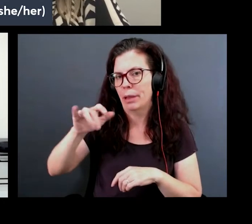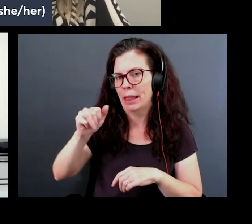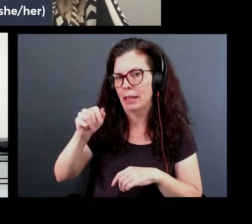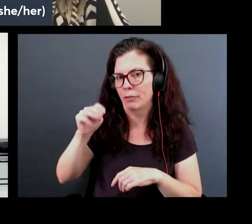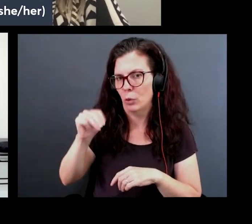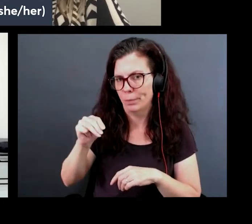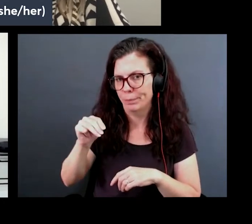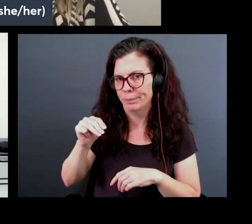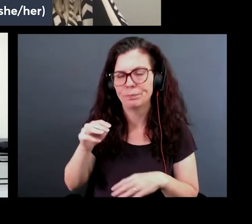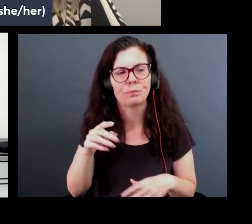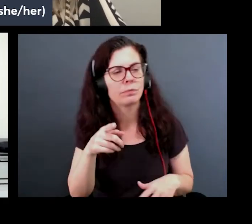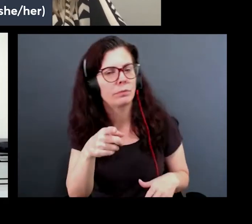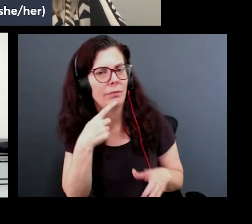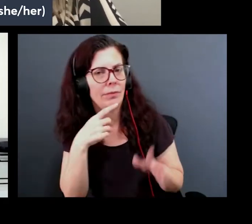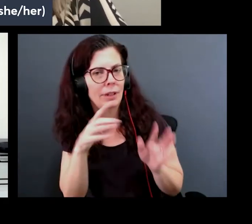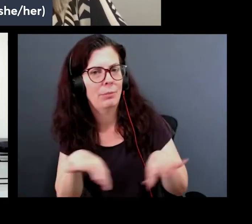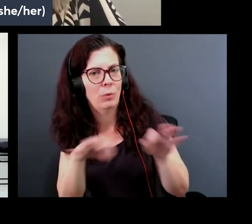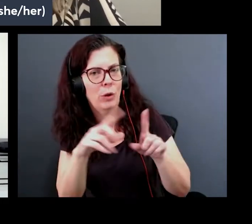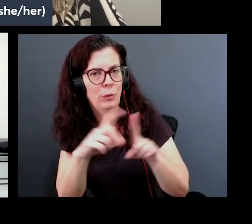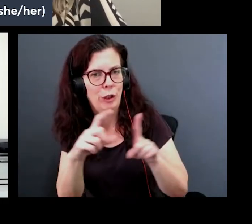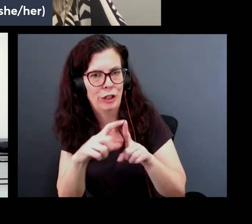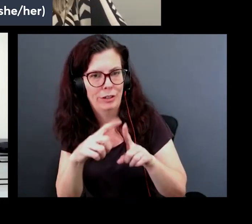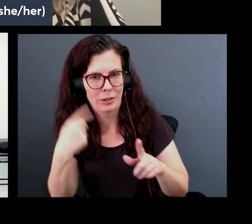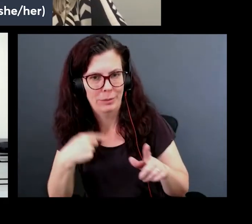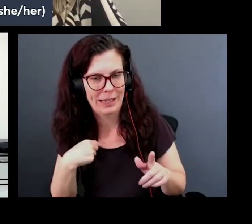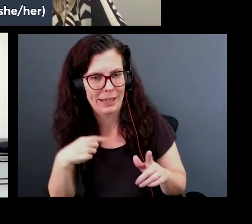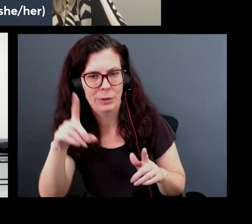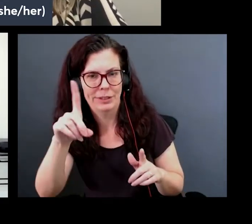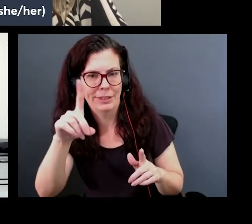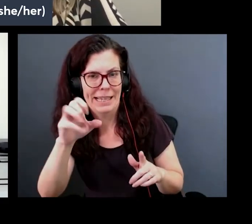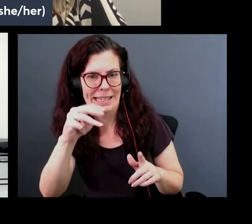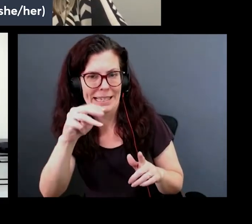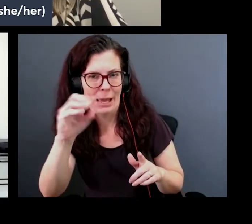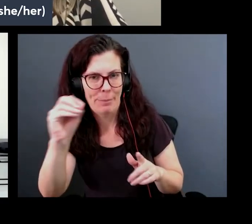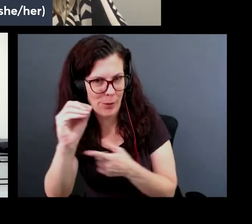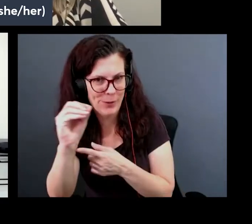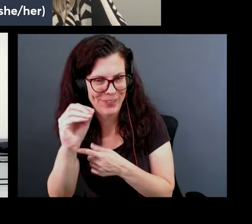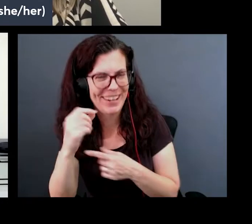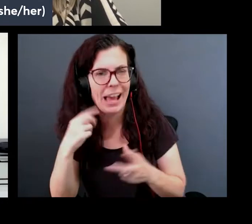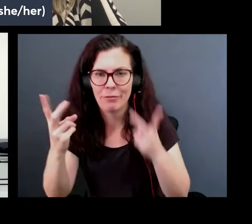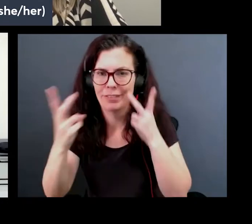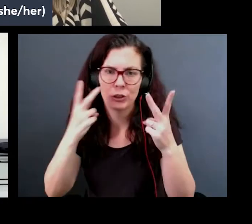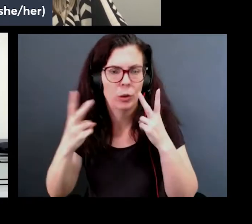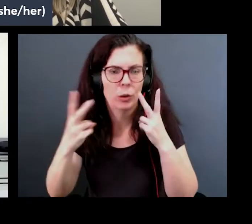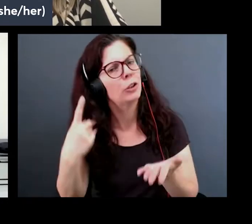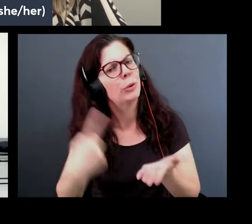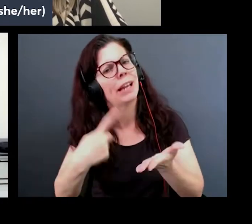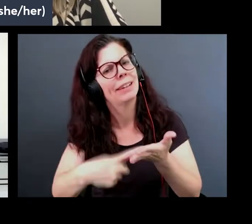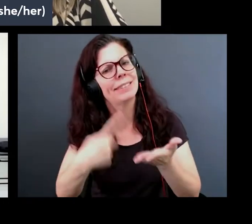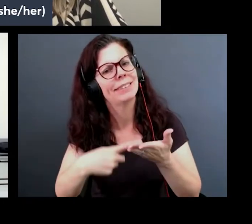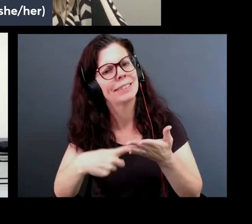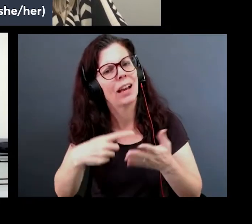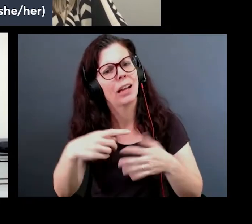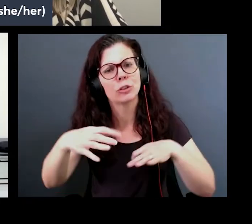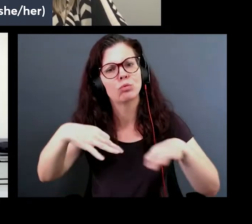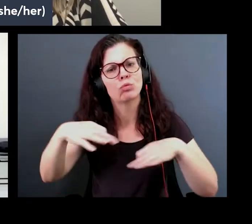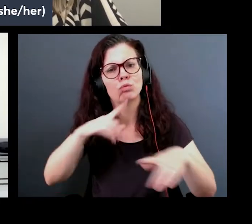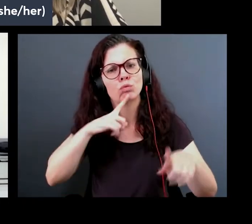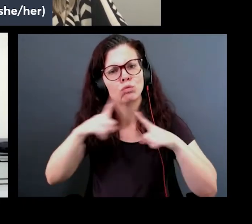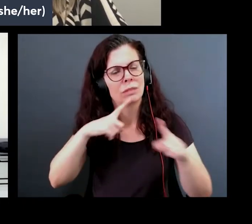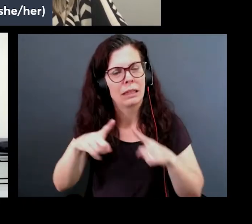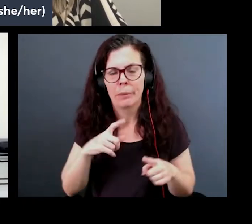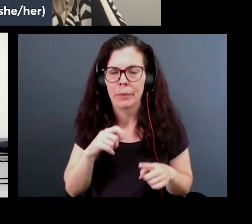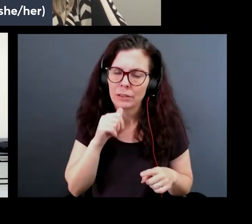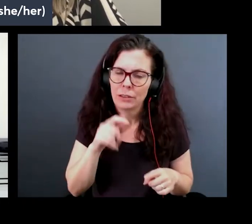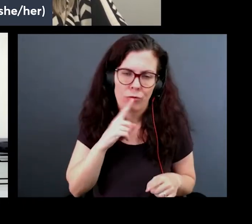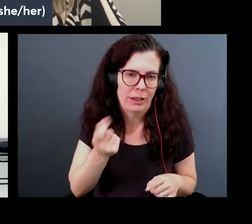me, which is demo, because Hmm. I'm a very visual person. Like we could talk about something all day, but like I don't really fully understand it until we get into a